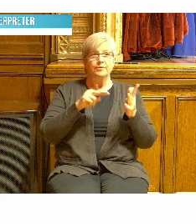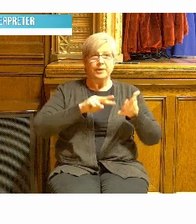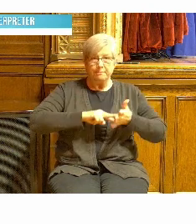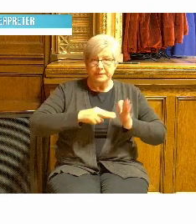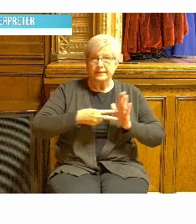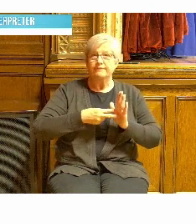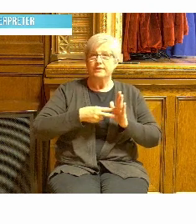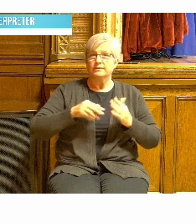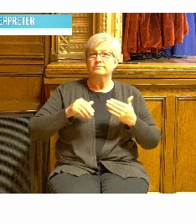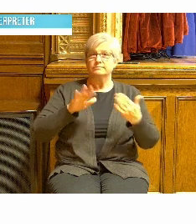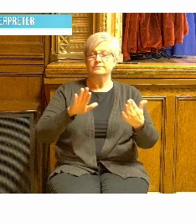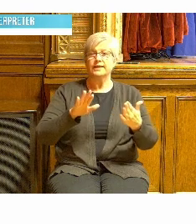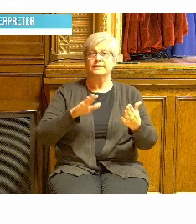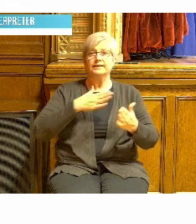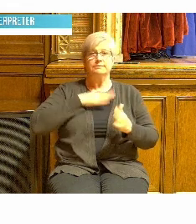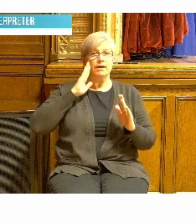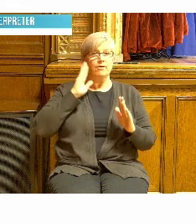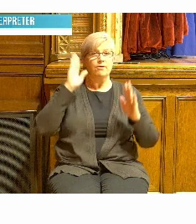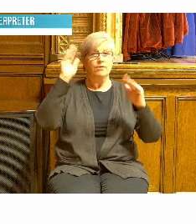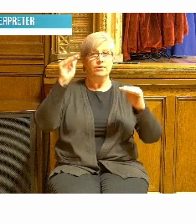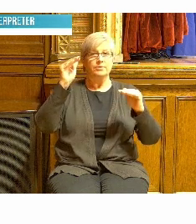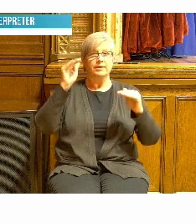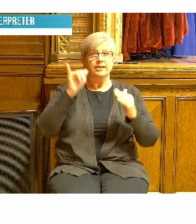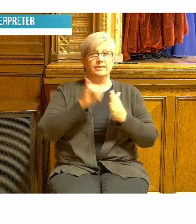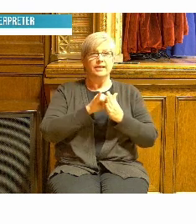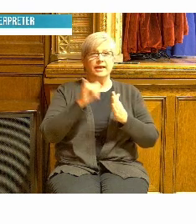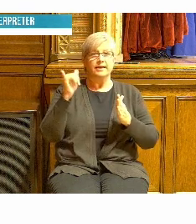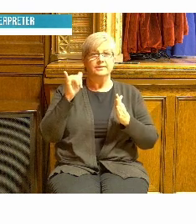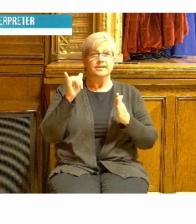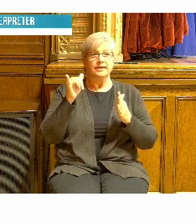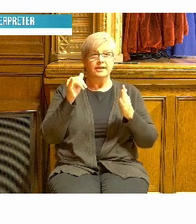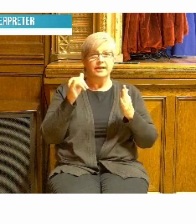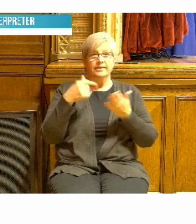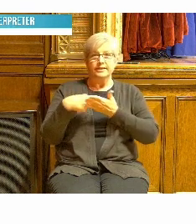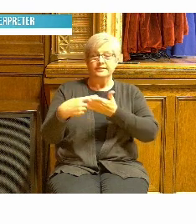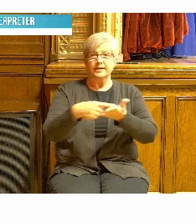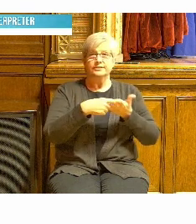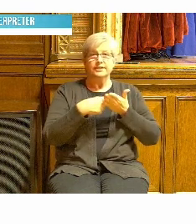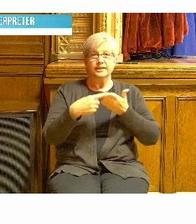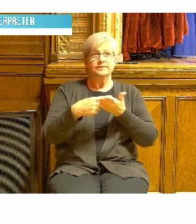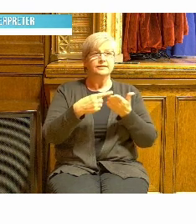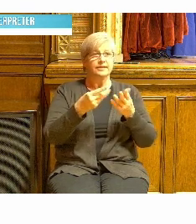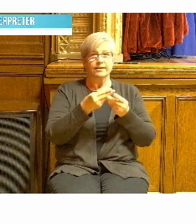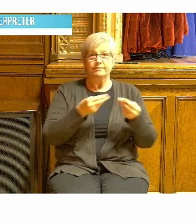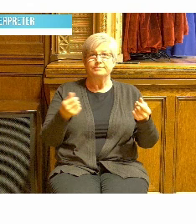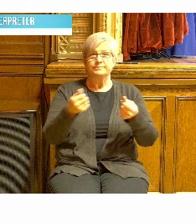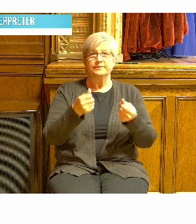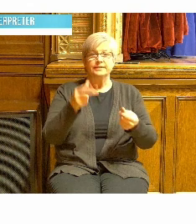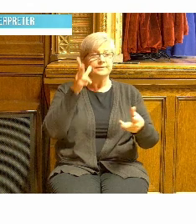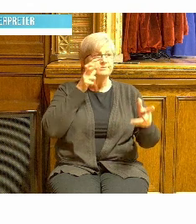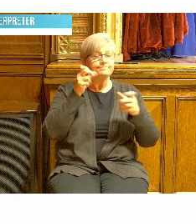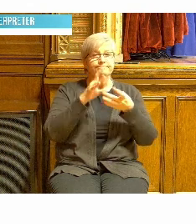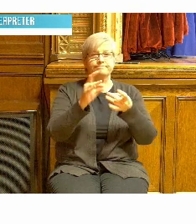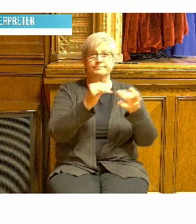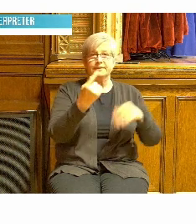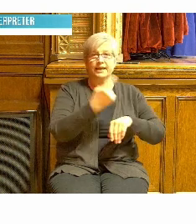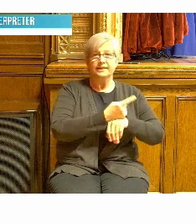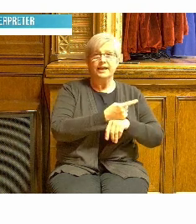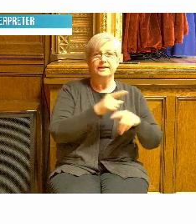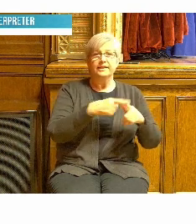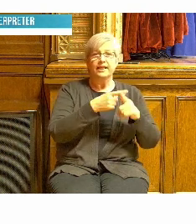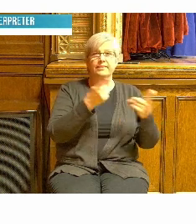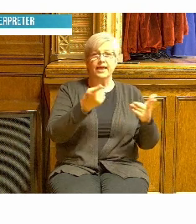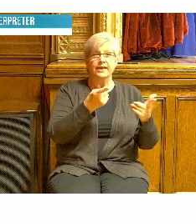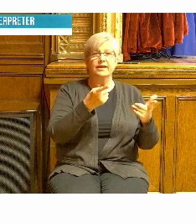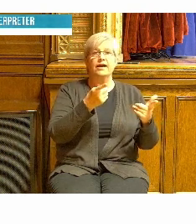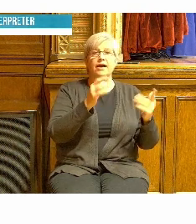meaningful. And it is my hope that the remedies that come from the community, the solutions that you're hearing tonight, that they are lifted